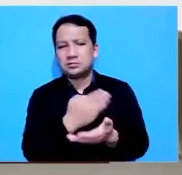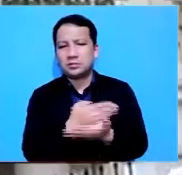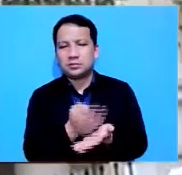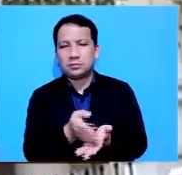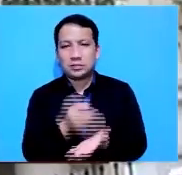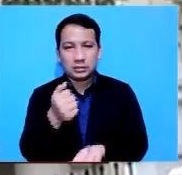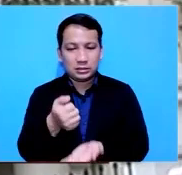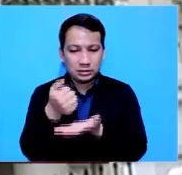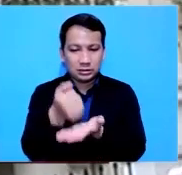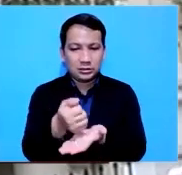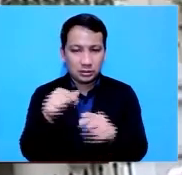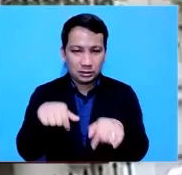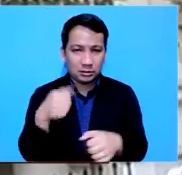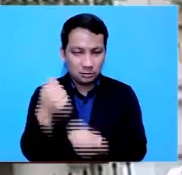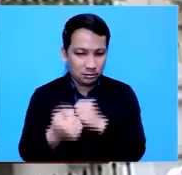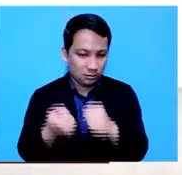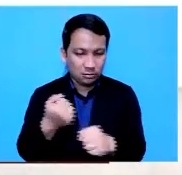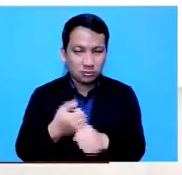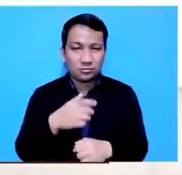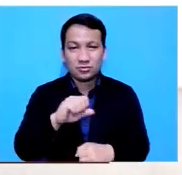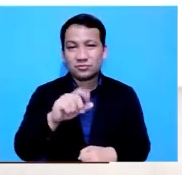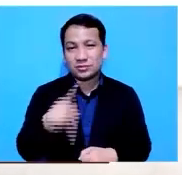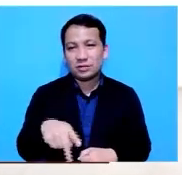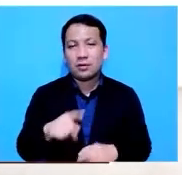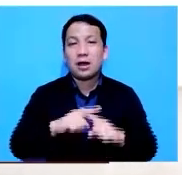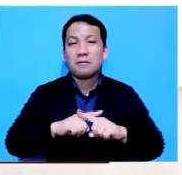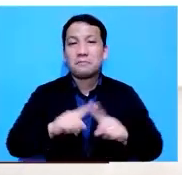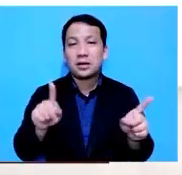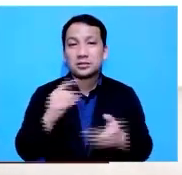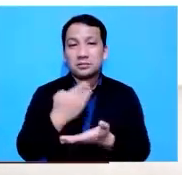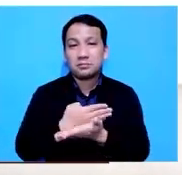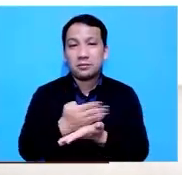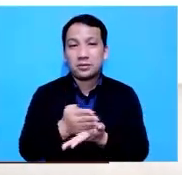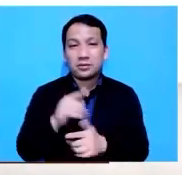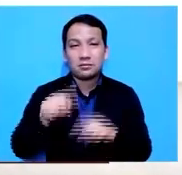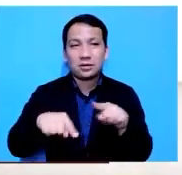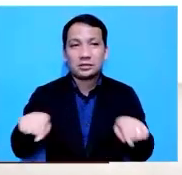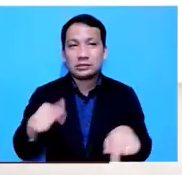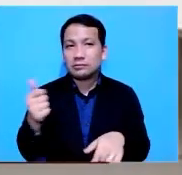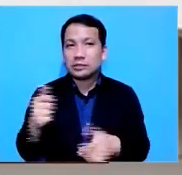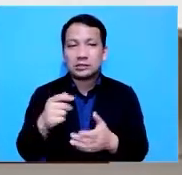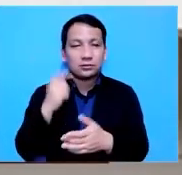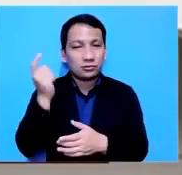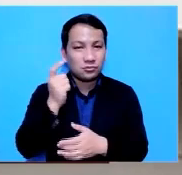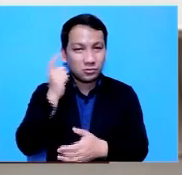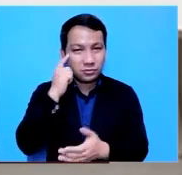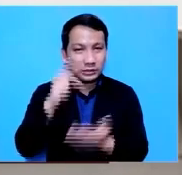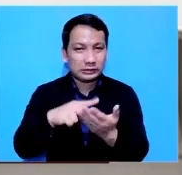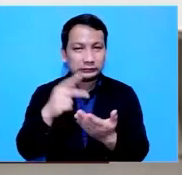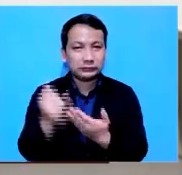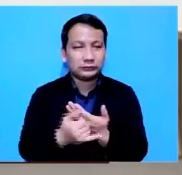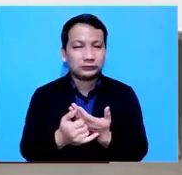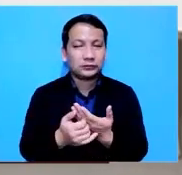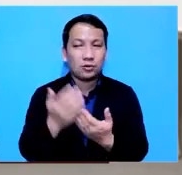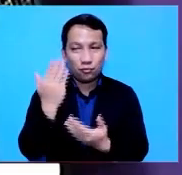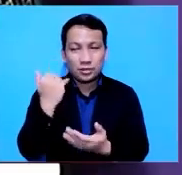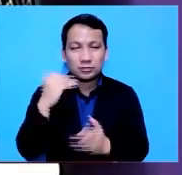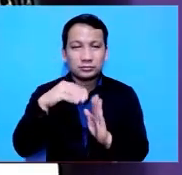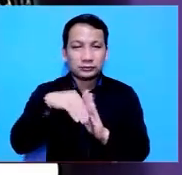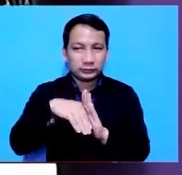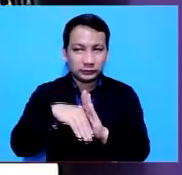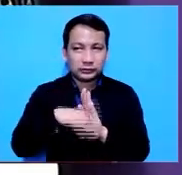taon. Yun nga lang, apektado ang pondo nila sa ilang government projects dahil sa inflation. We have already created